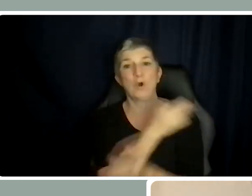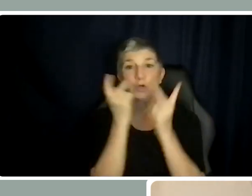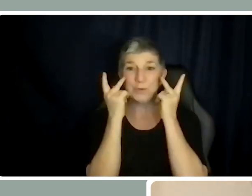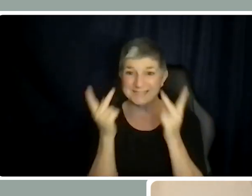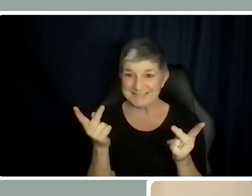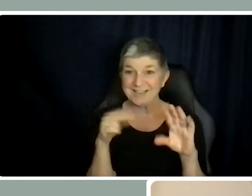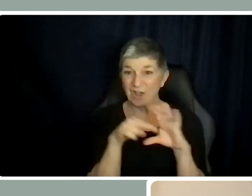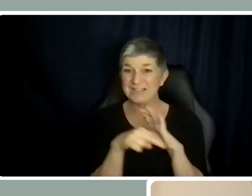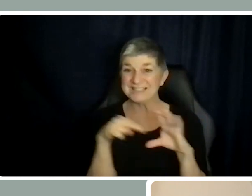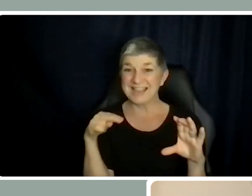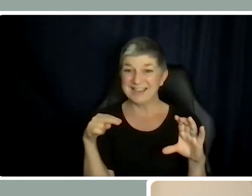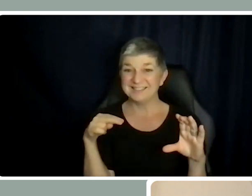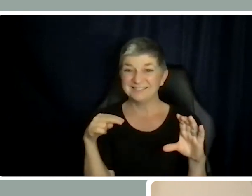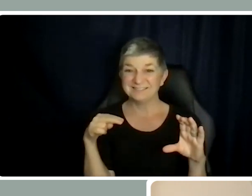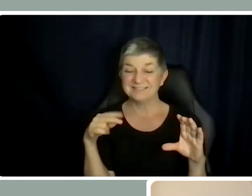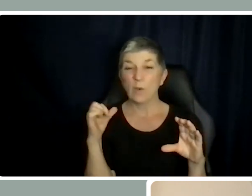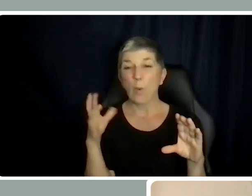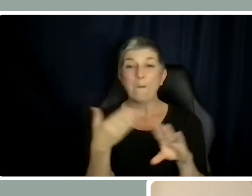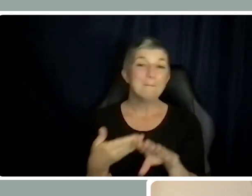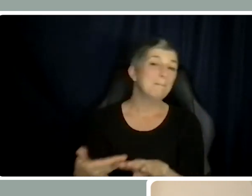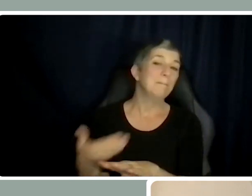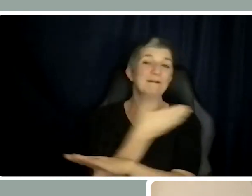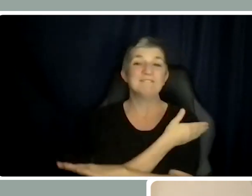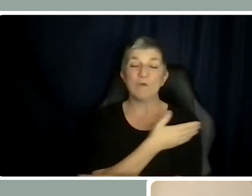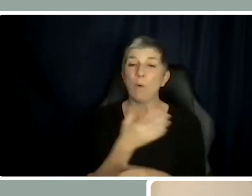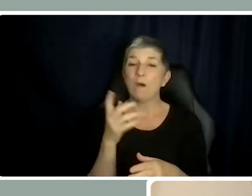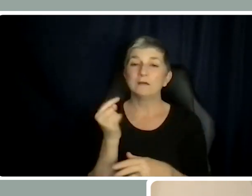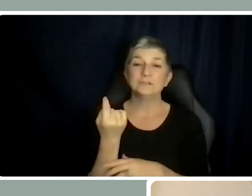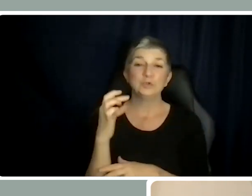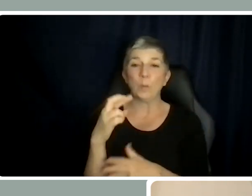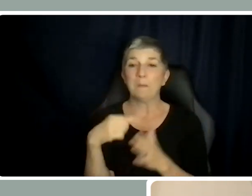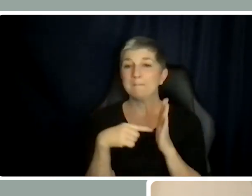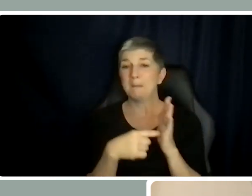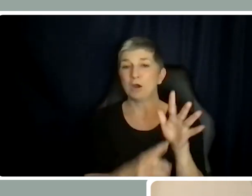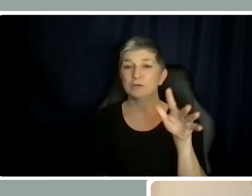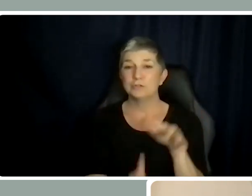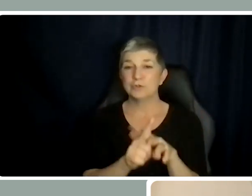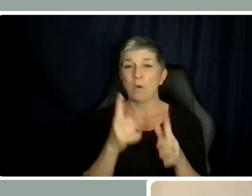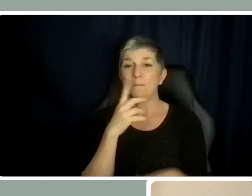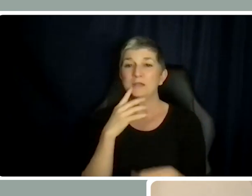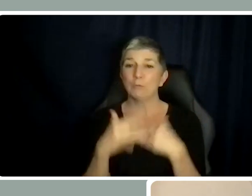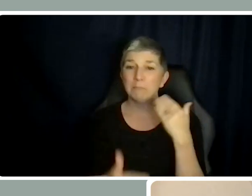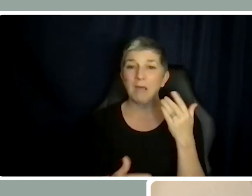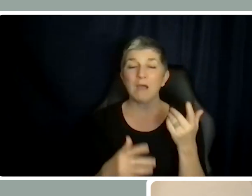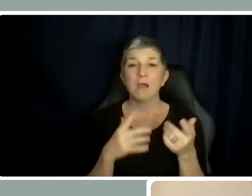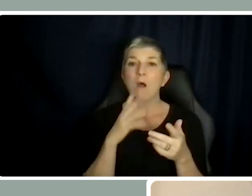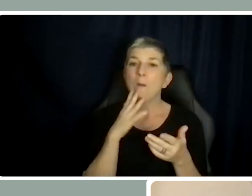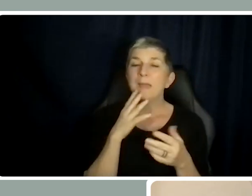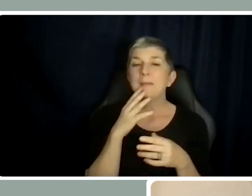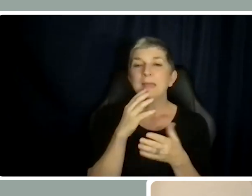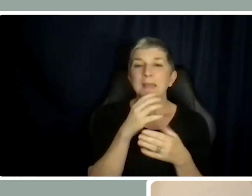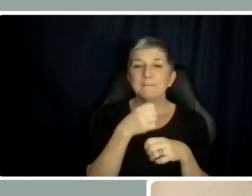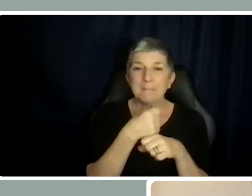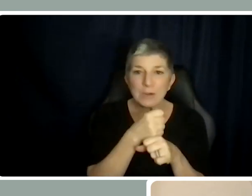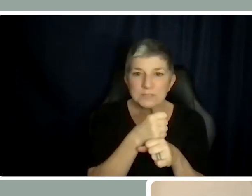on a scan, or before it made a tumor marker, show up in your blood, tell us that there could be microscopic sort